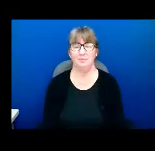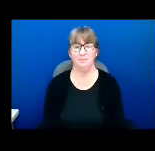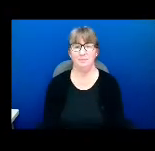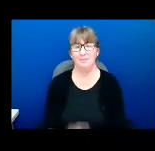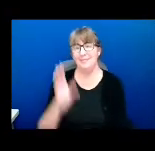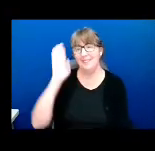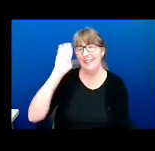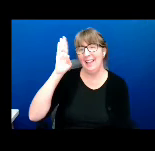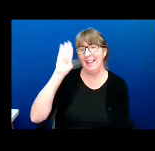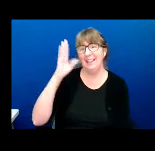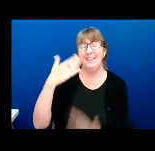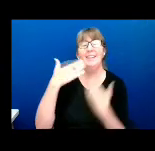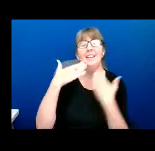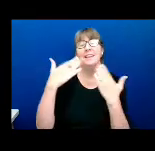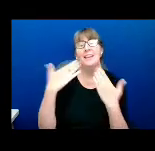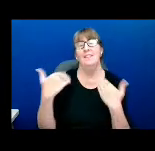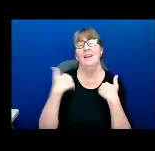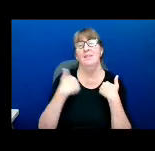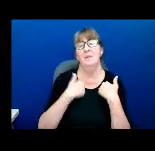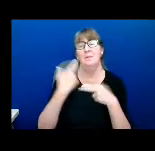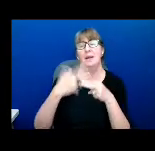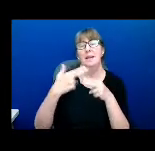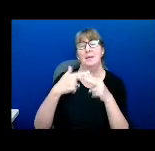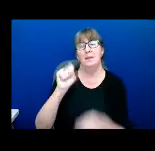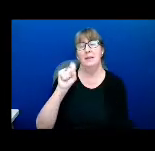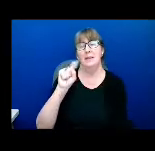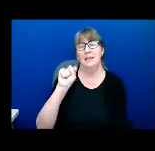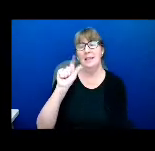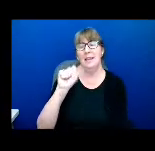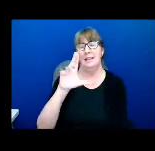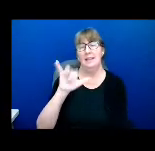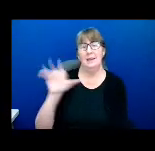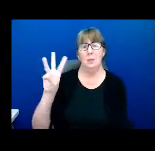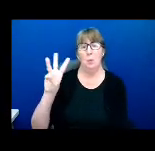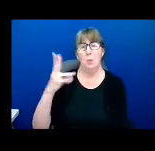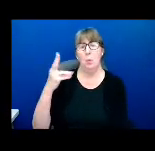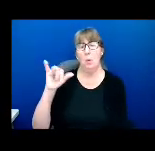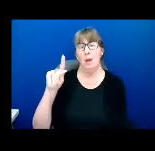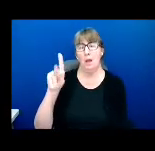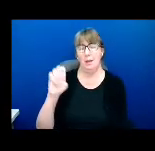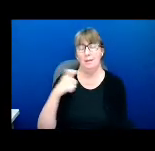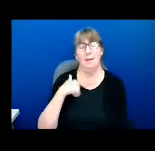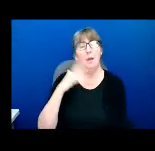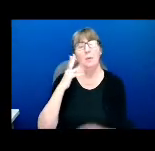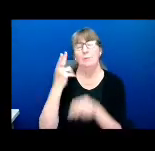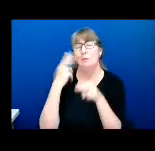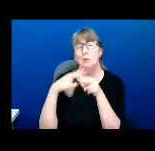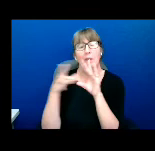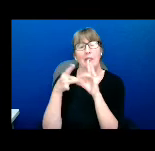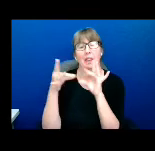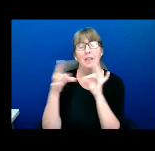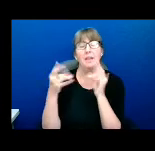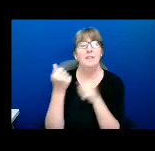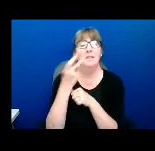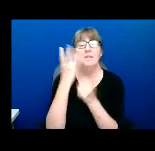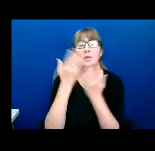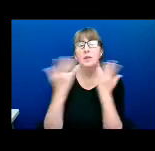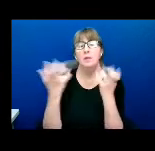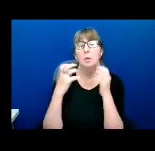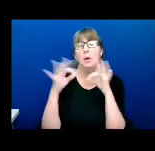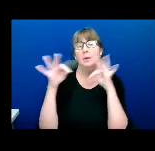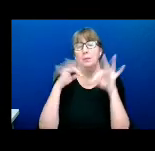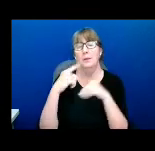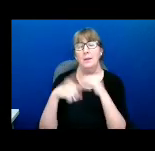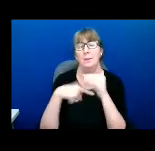Hello, thank you for having me. My name is Stacy White, and I'll be brief. There are just a few things I wanted to say about the work